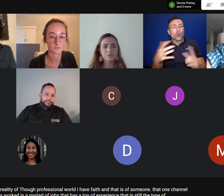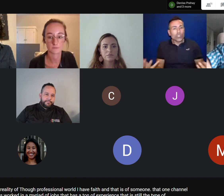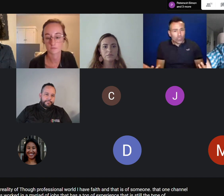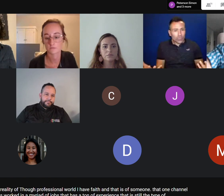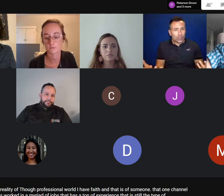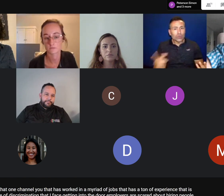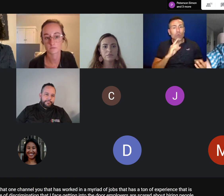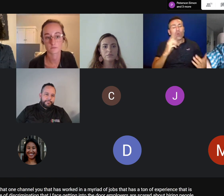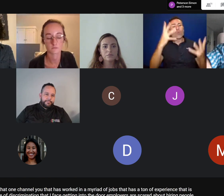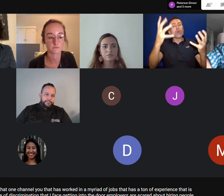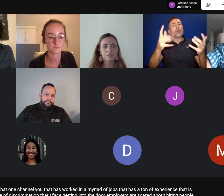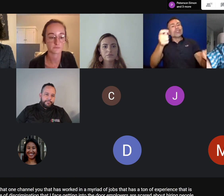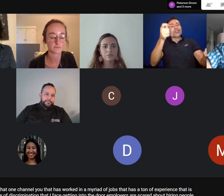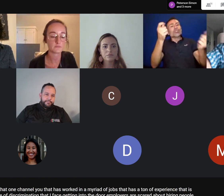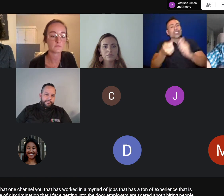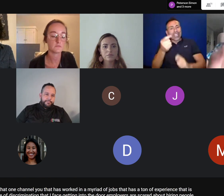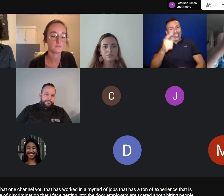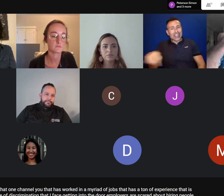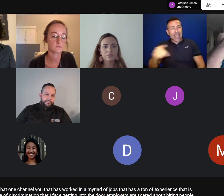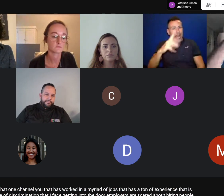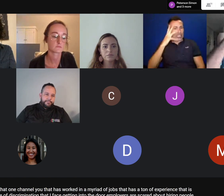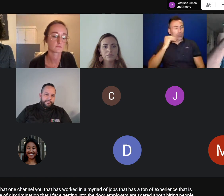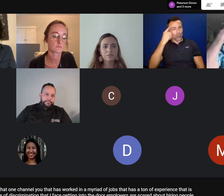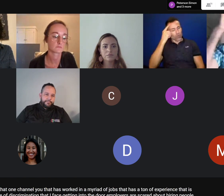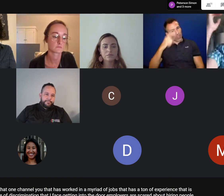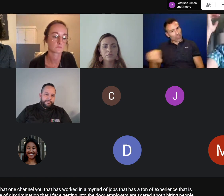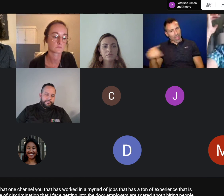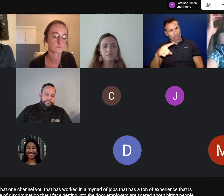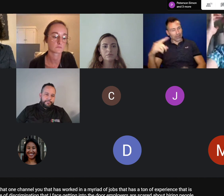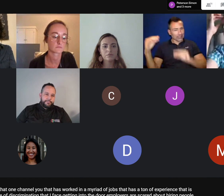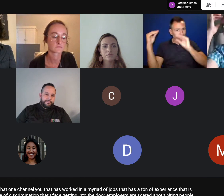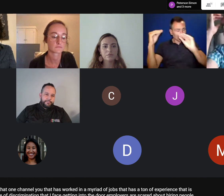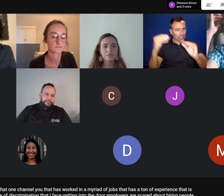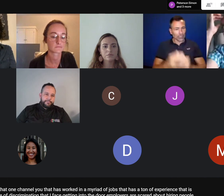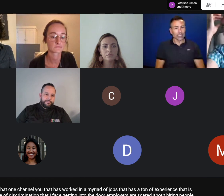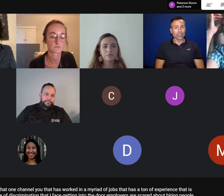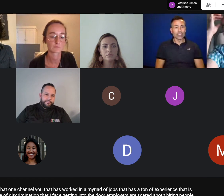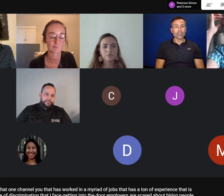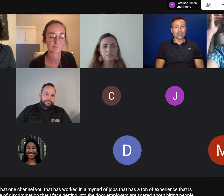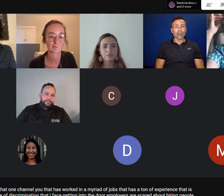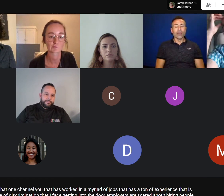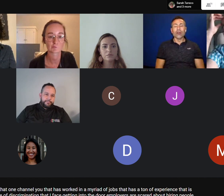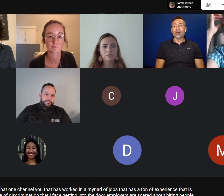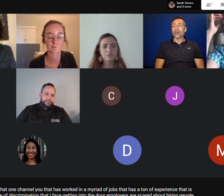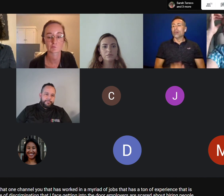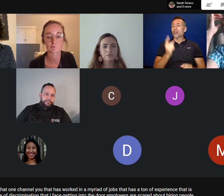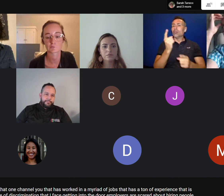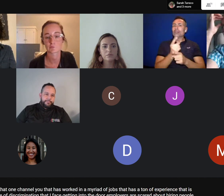narrative. And I think it's also very important for us to acknowledge that